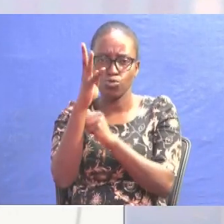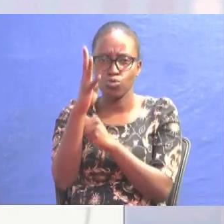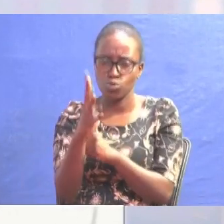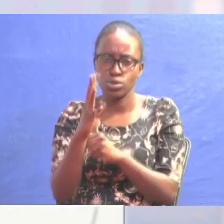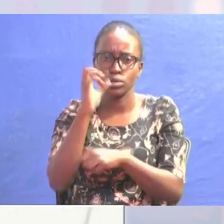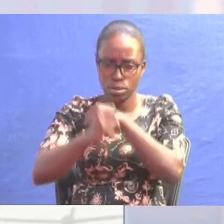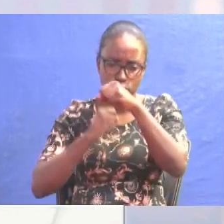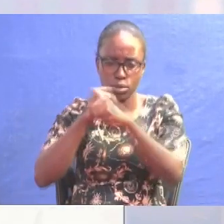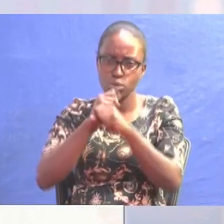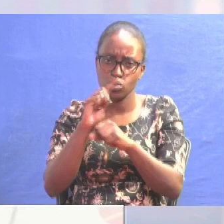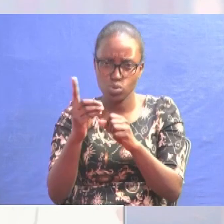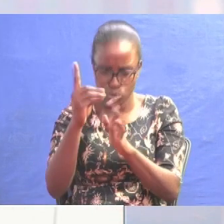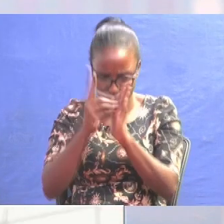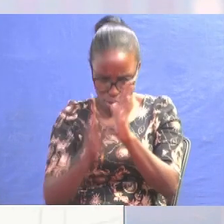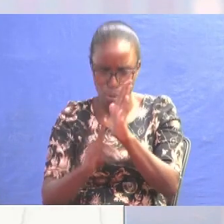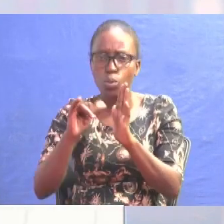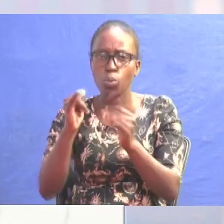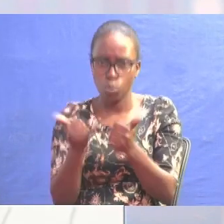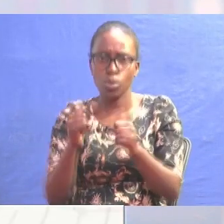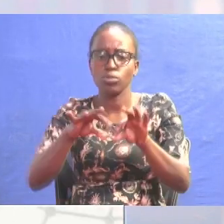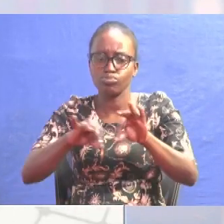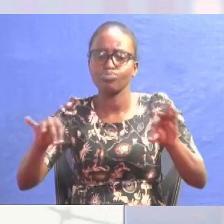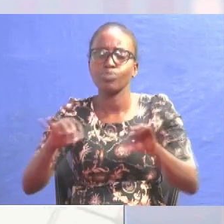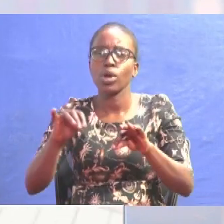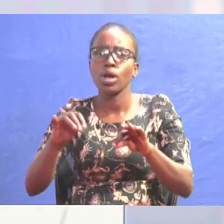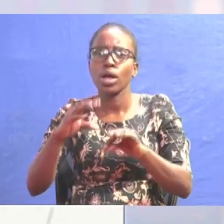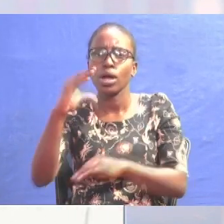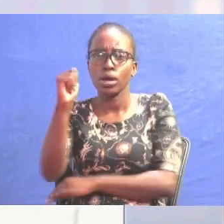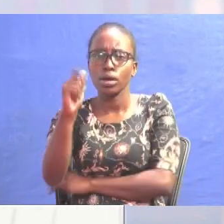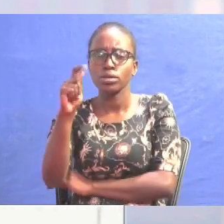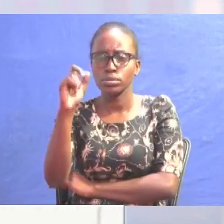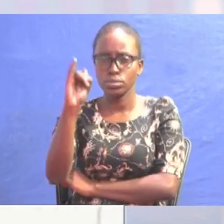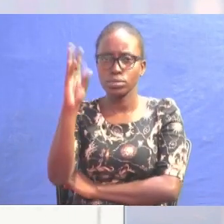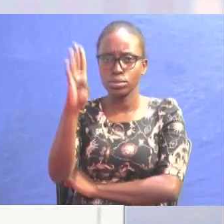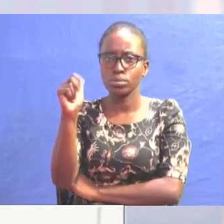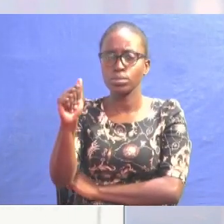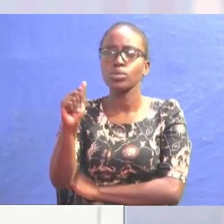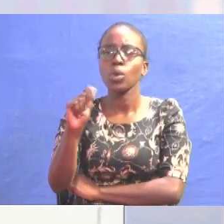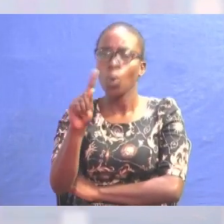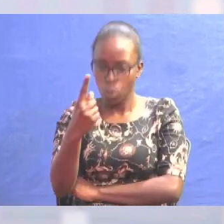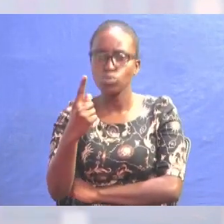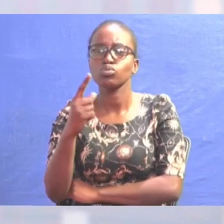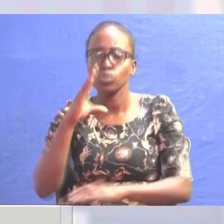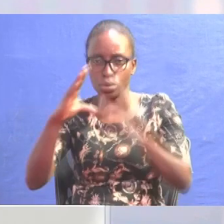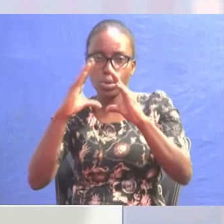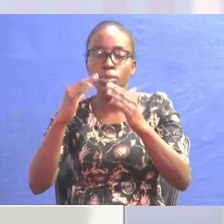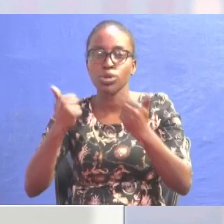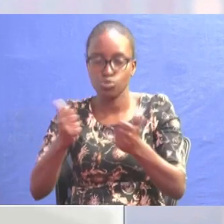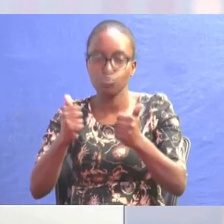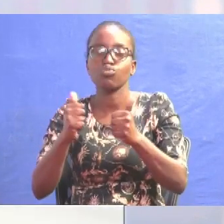you describe the Katiba 2010? What are some of the key milestones that we have achieved as a nation? And what are some